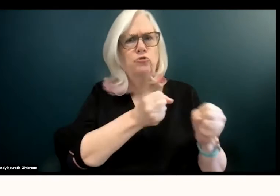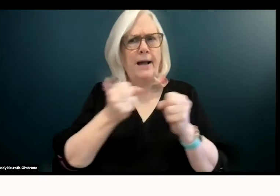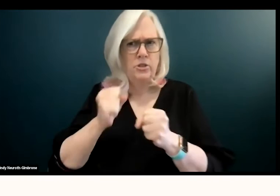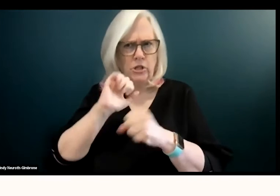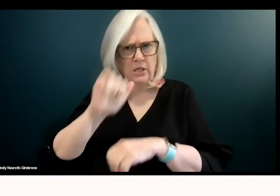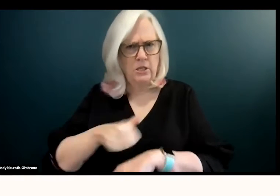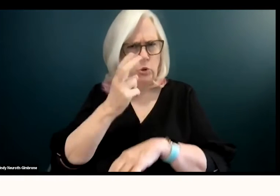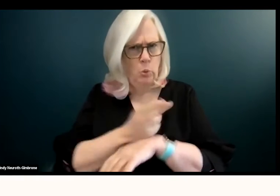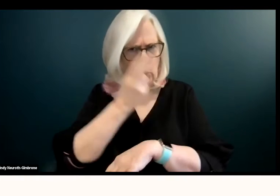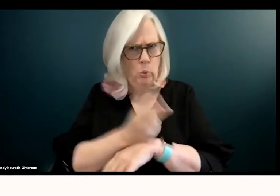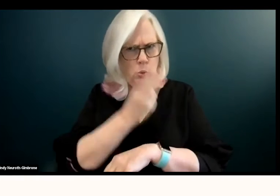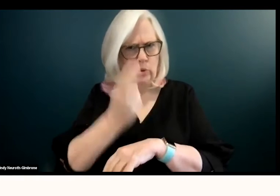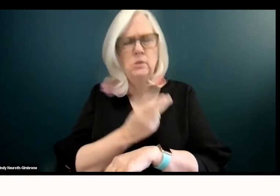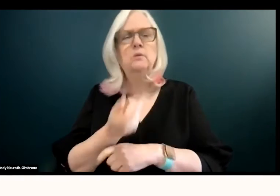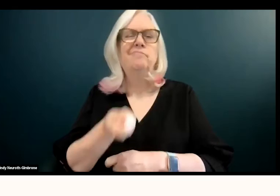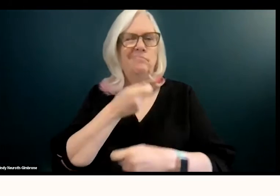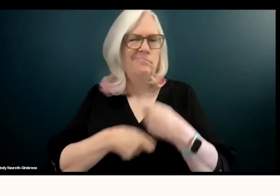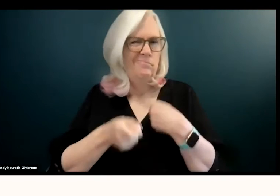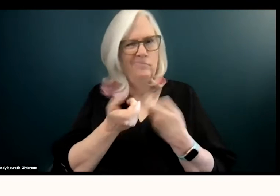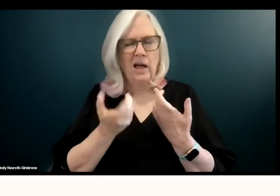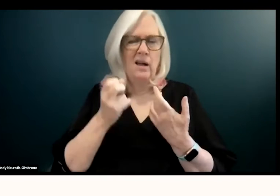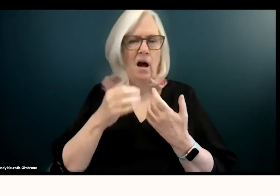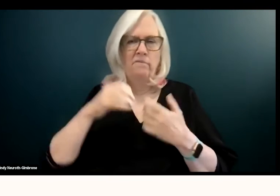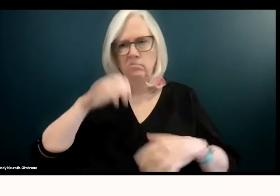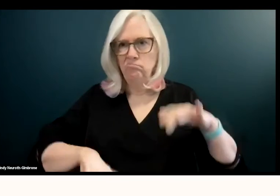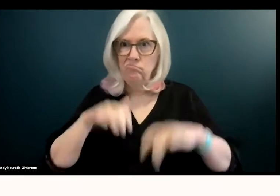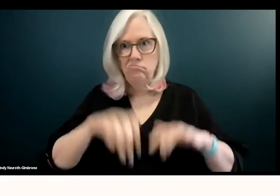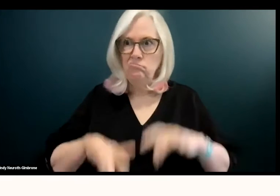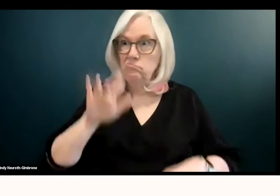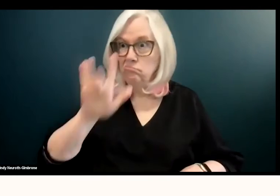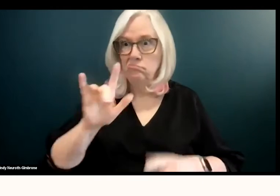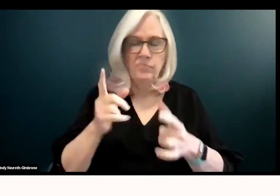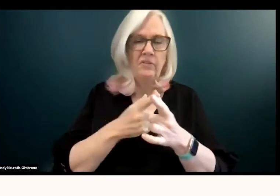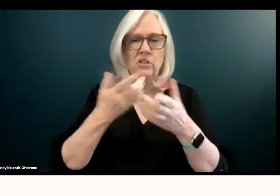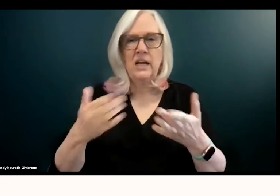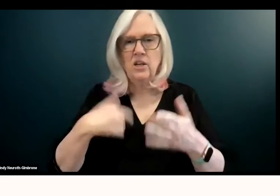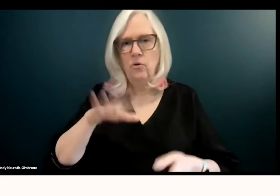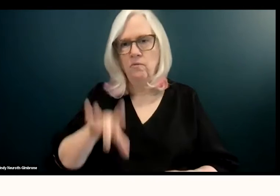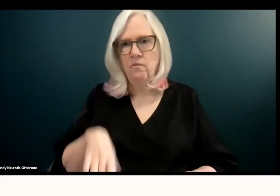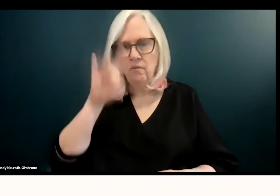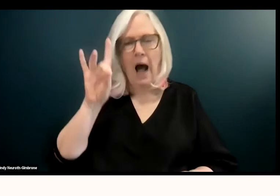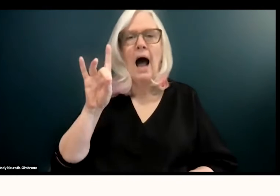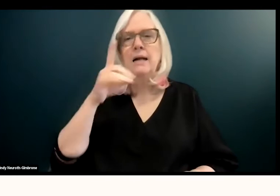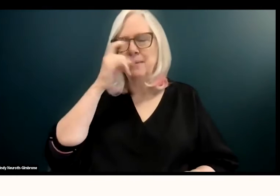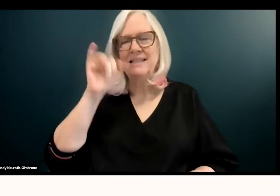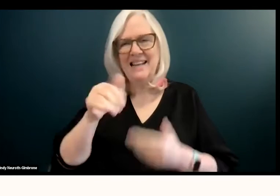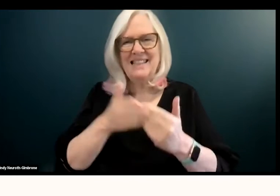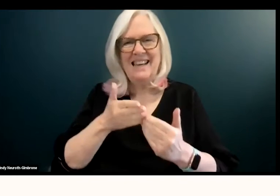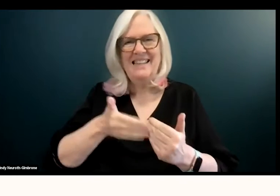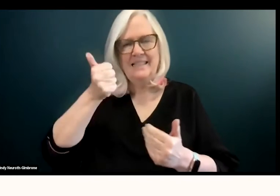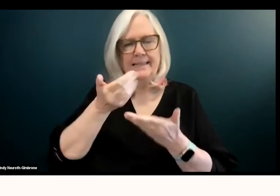employed, as opposed to just pounding the keyboard and clicking on the first thing that you find because that is the easiest